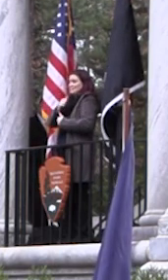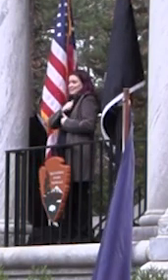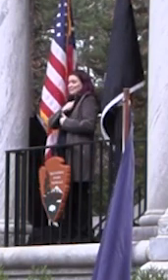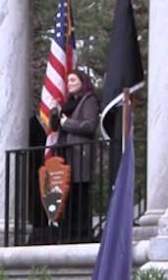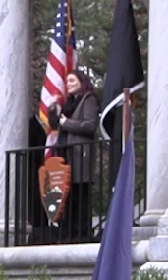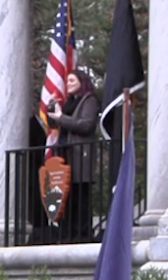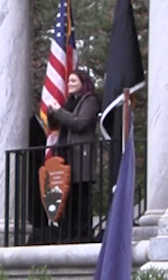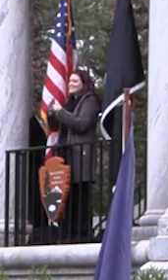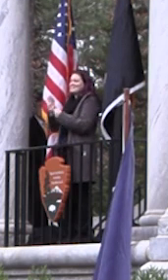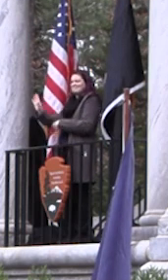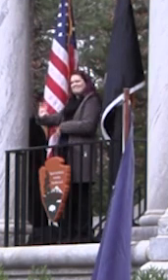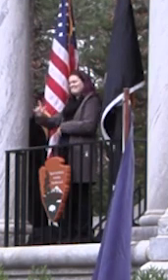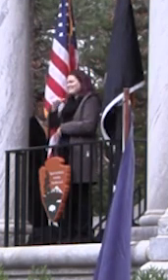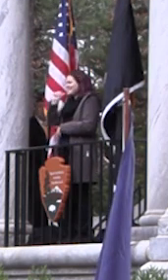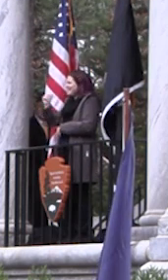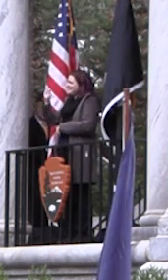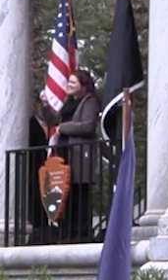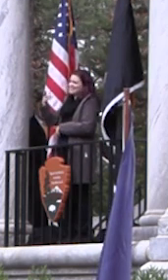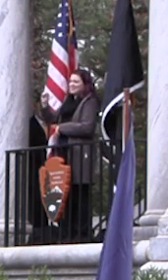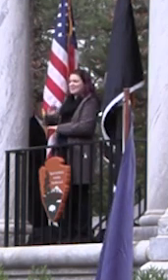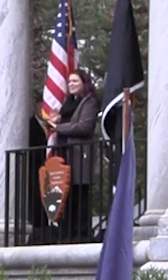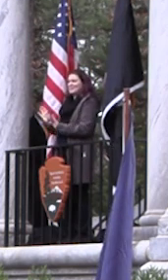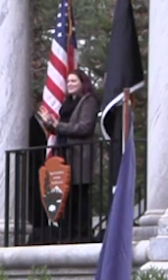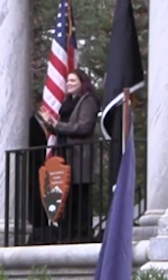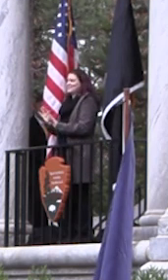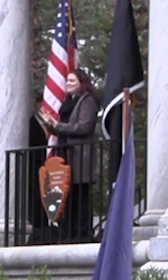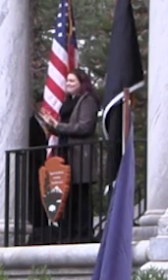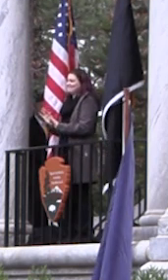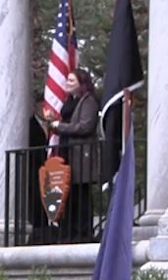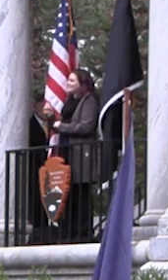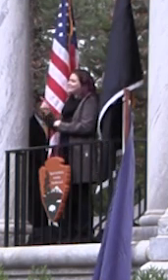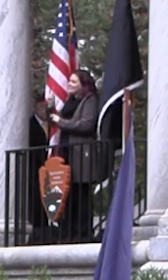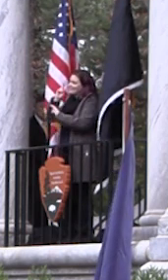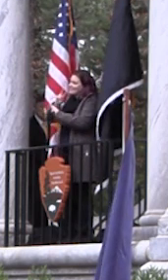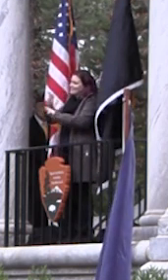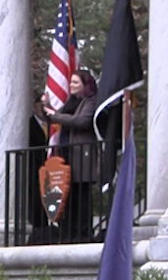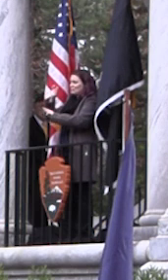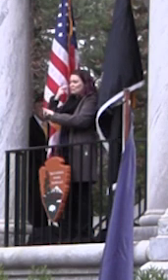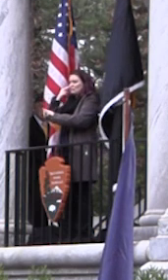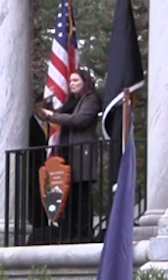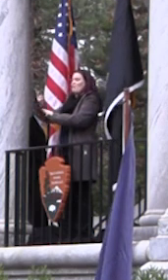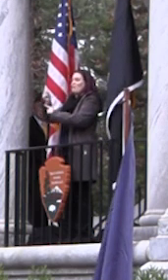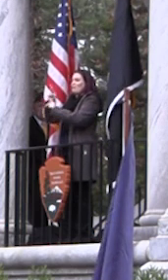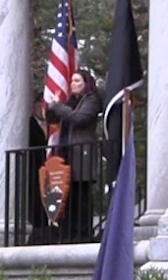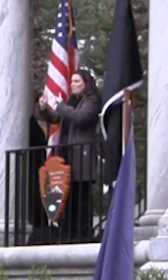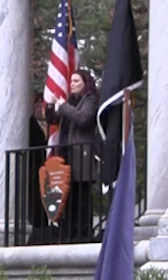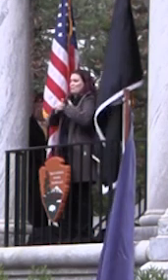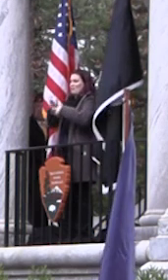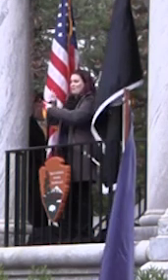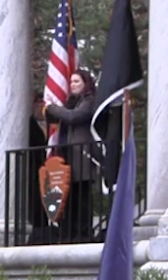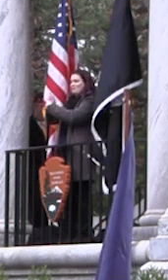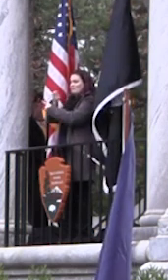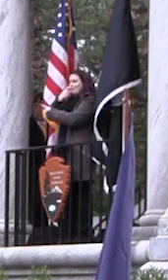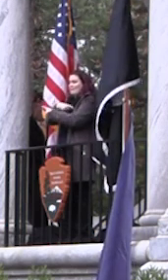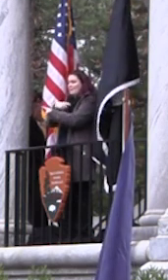tell you he was no hero. He saw heroes in Vietnam. He lost his tent mate and